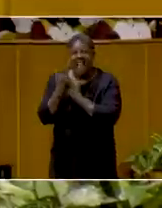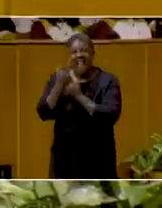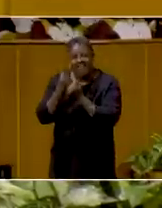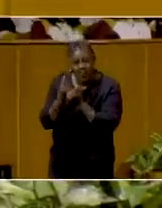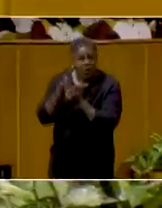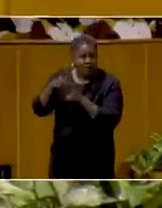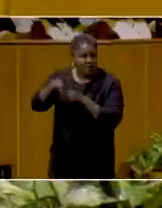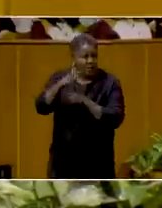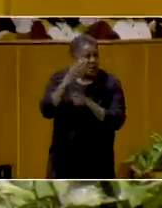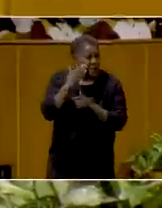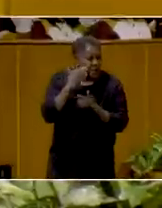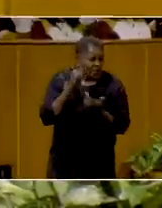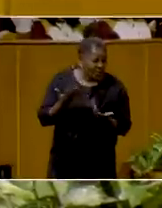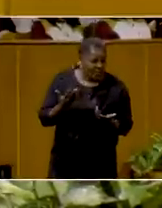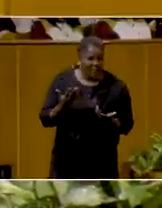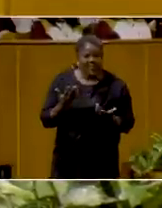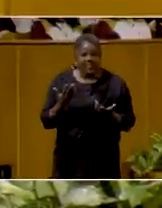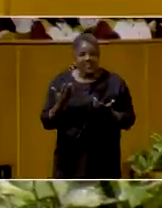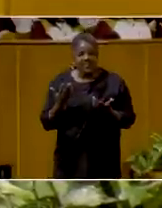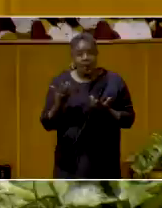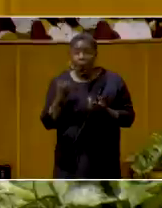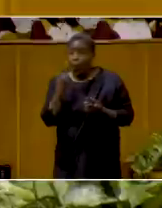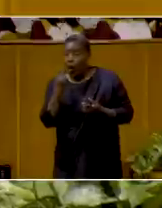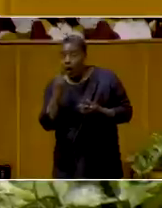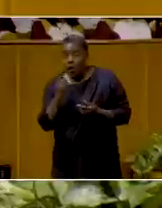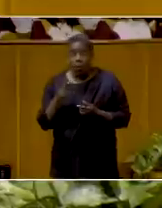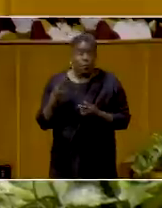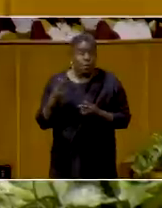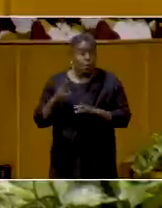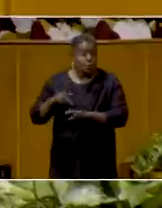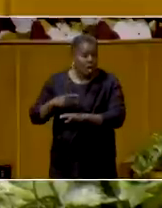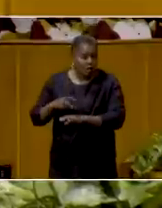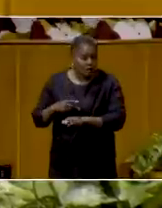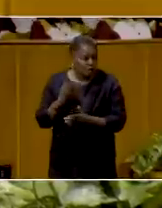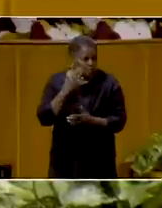Everybody in here knows one or two Psalms.